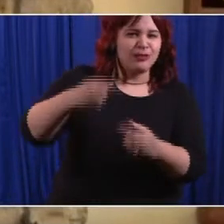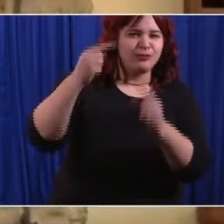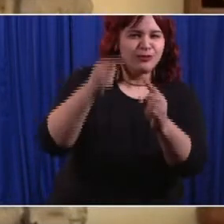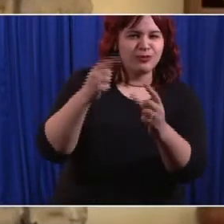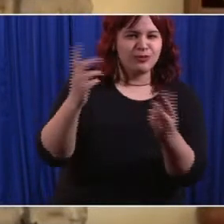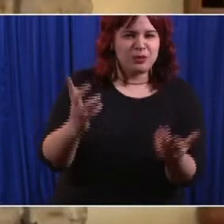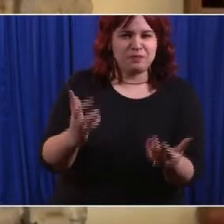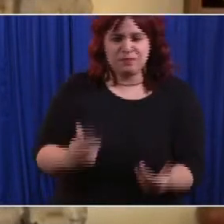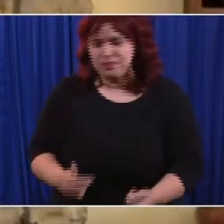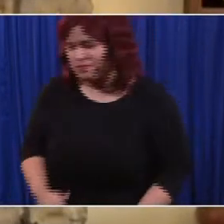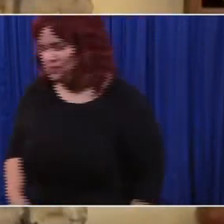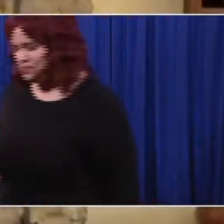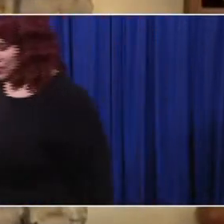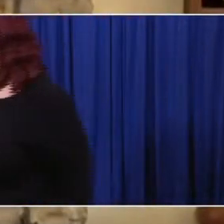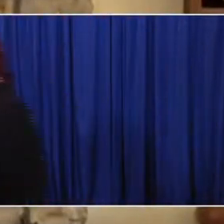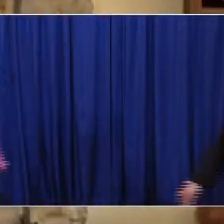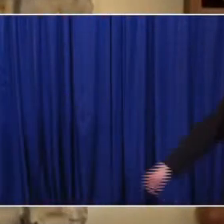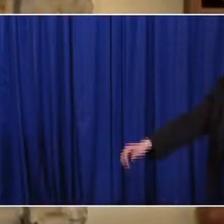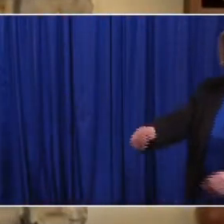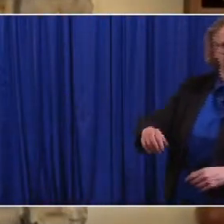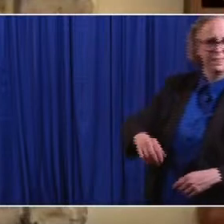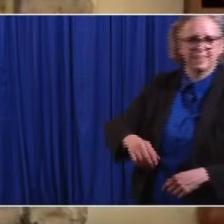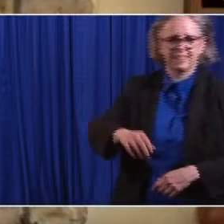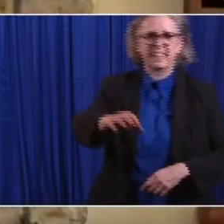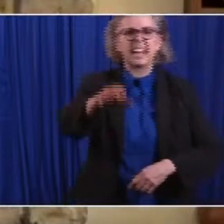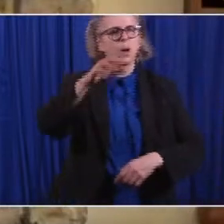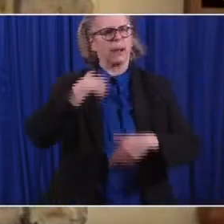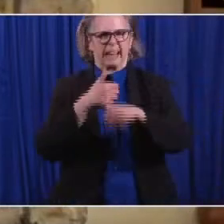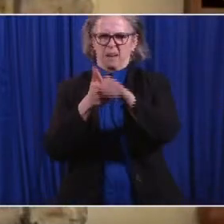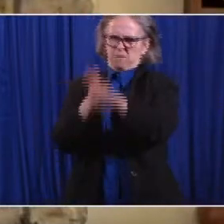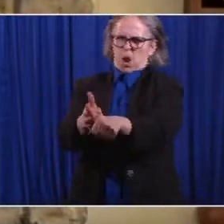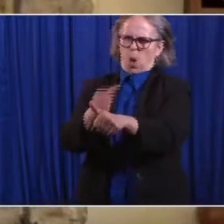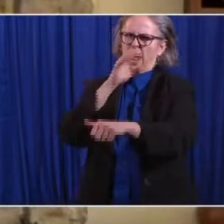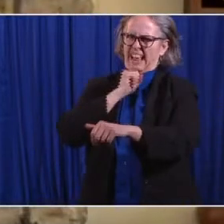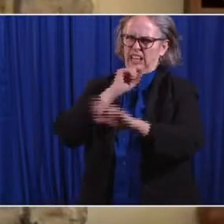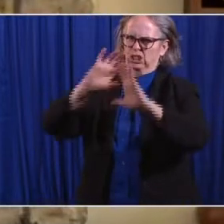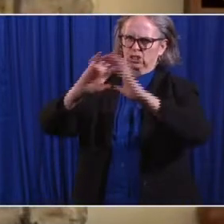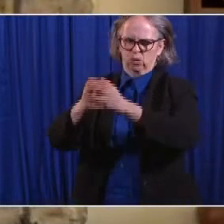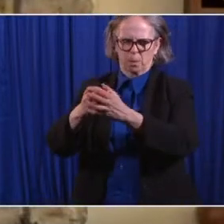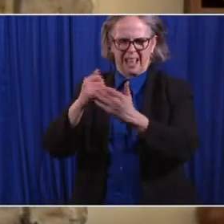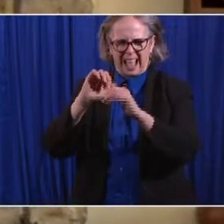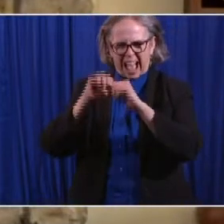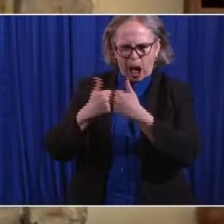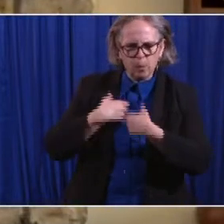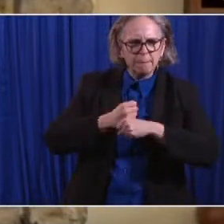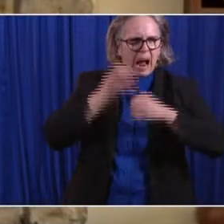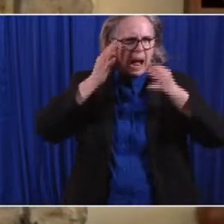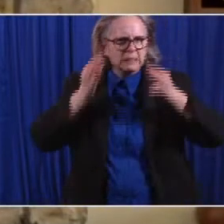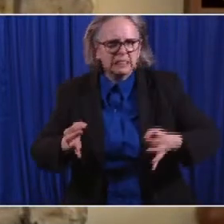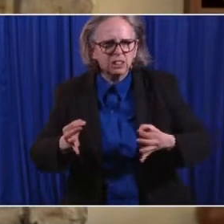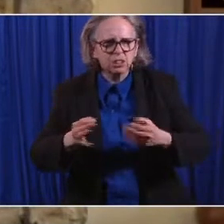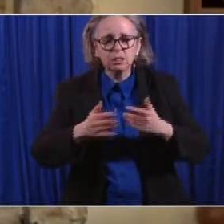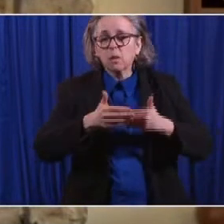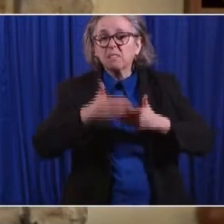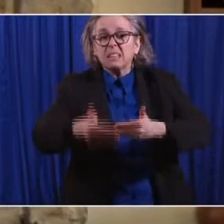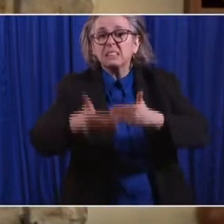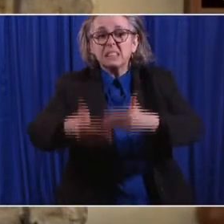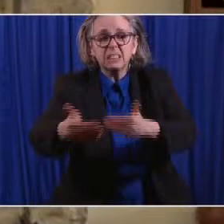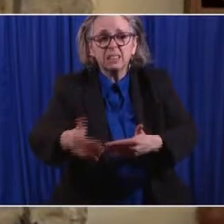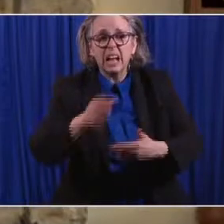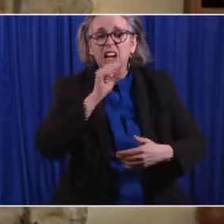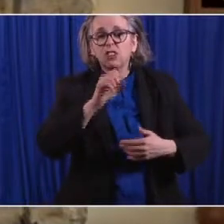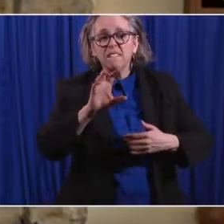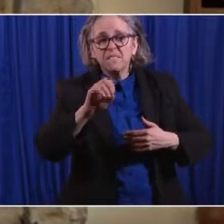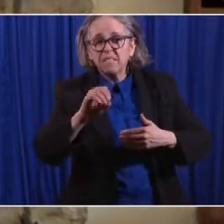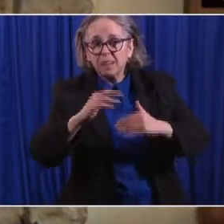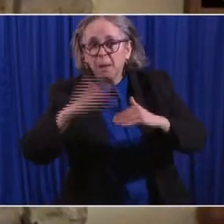Age is going to continue to be our dominant indicator. We know that when we get down to 50, we're going to be at 97 or